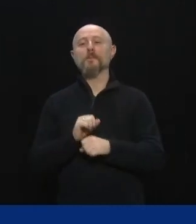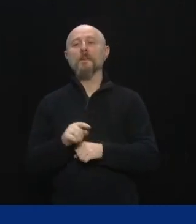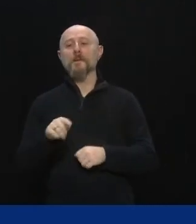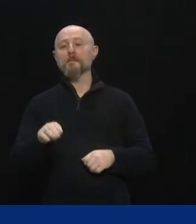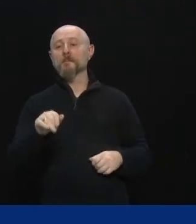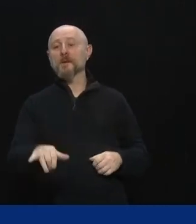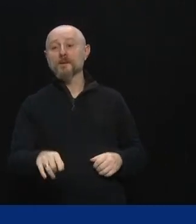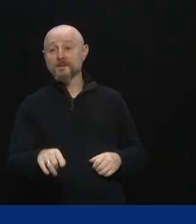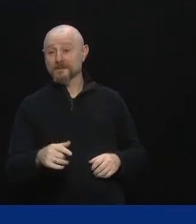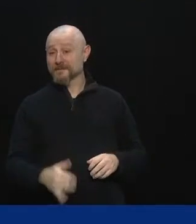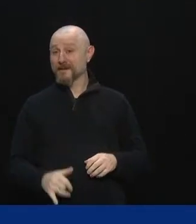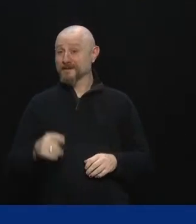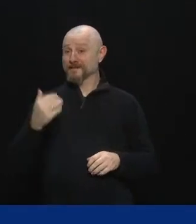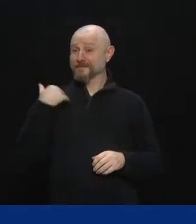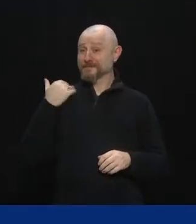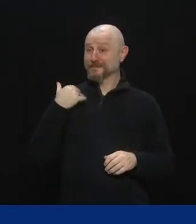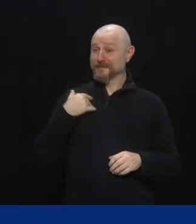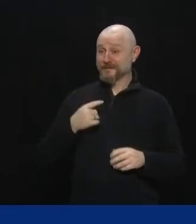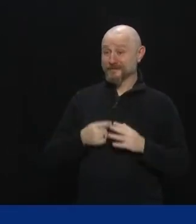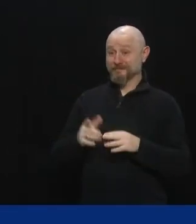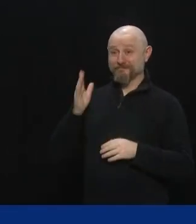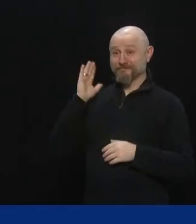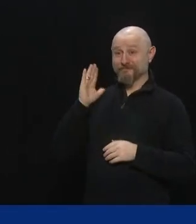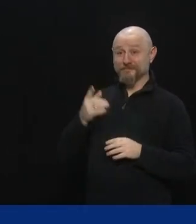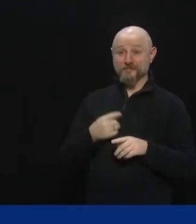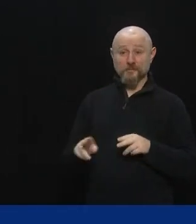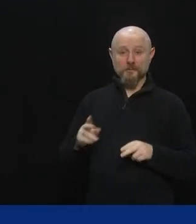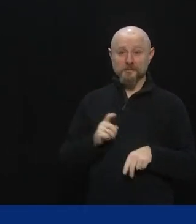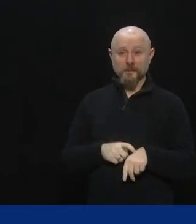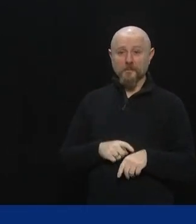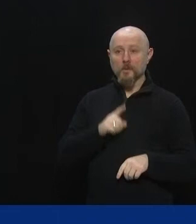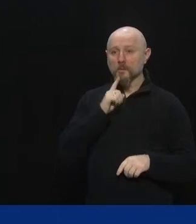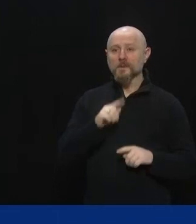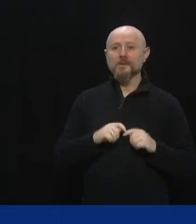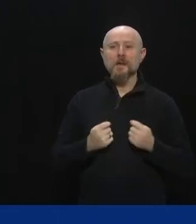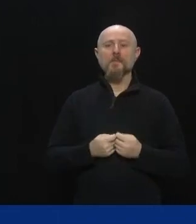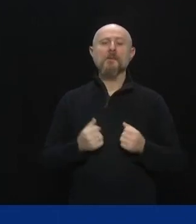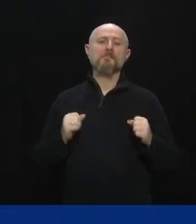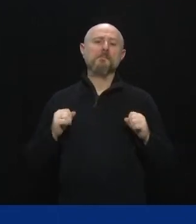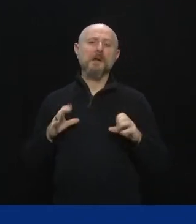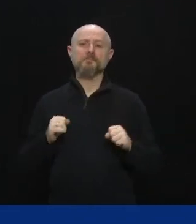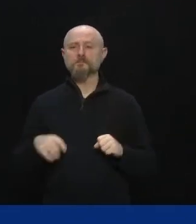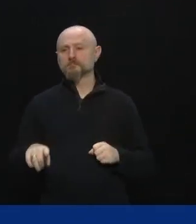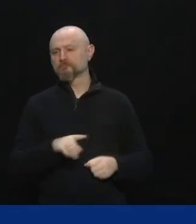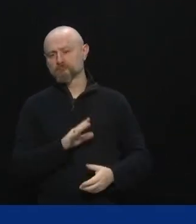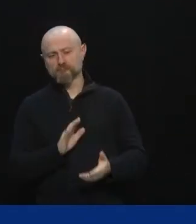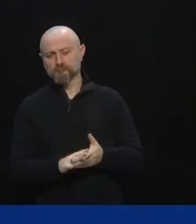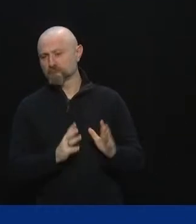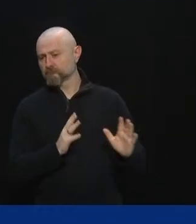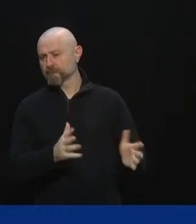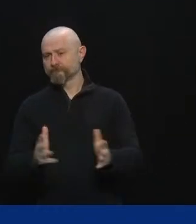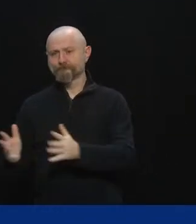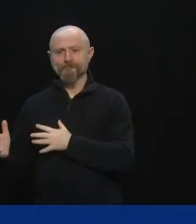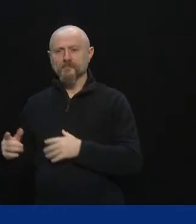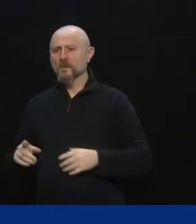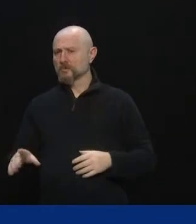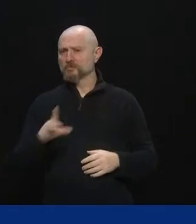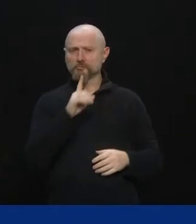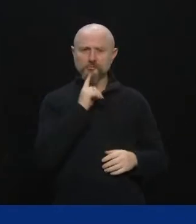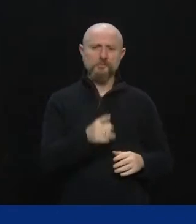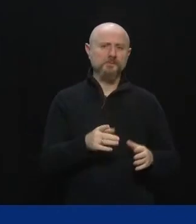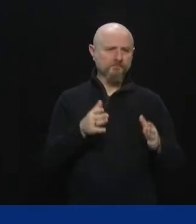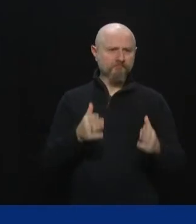nights throughout the month of December. But again, I have an amazing team, and I want to thank all of them for being the true definition of public servants. Thank you.